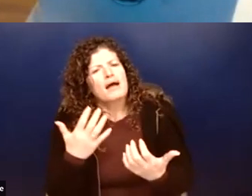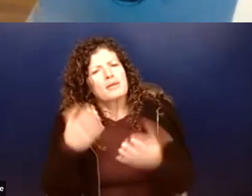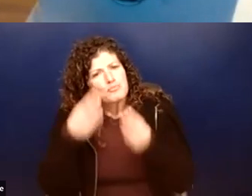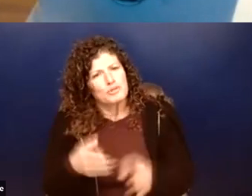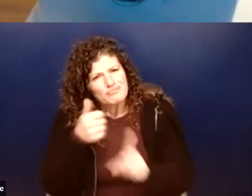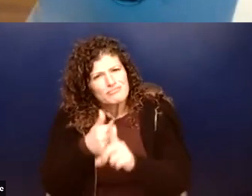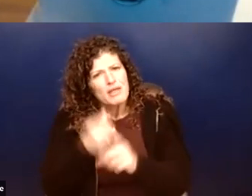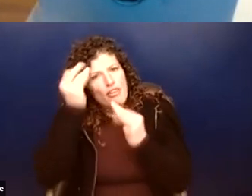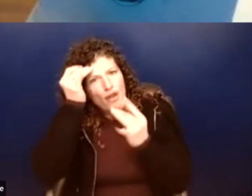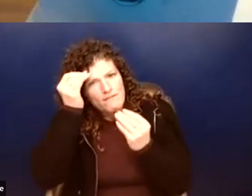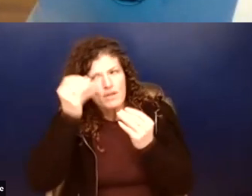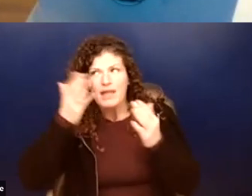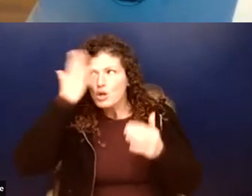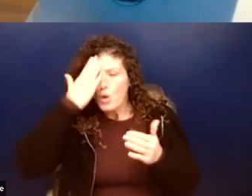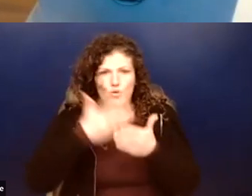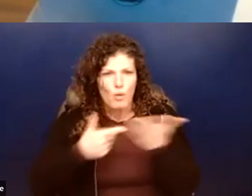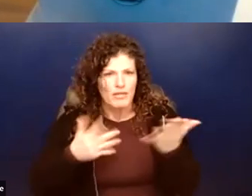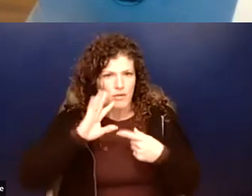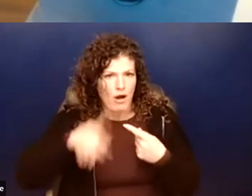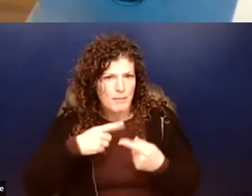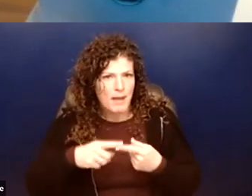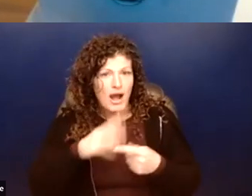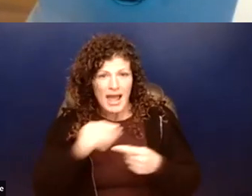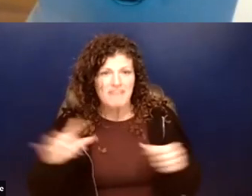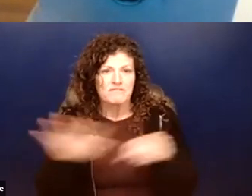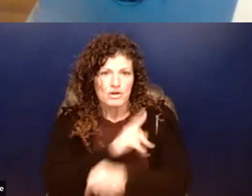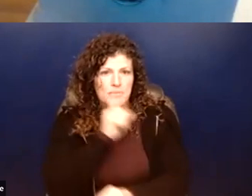they're talking about and really has a full commitment to